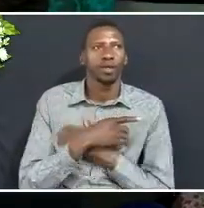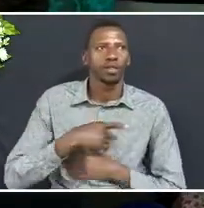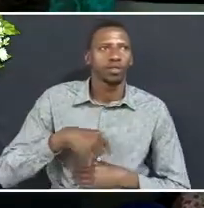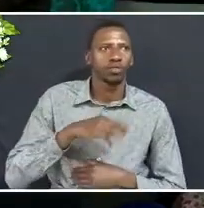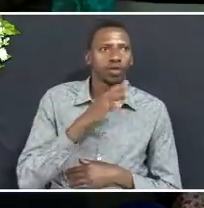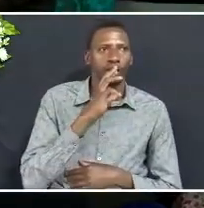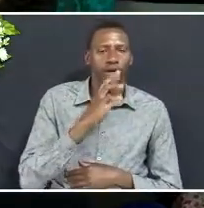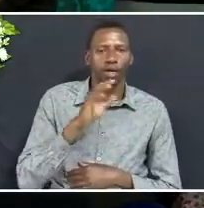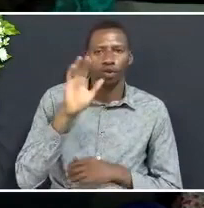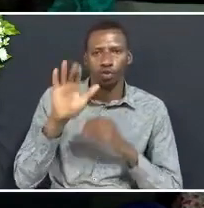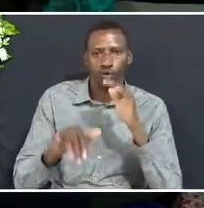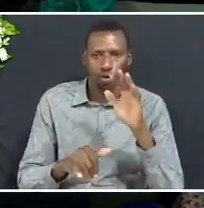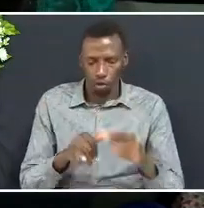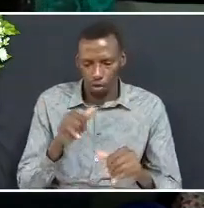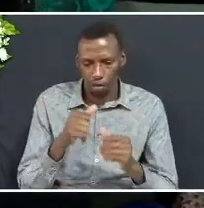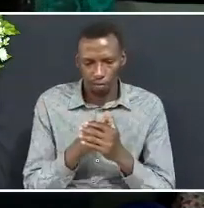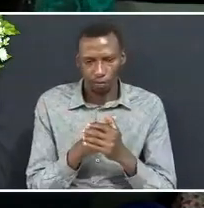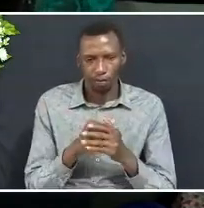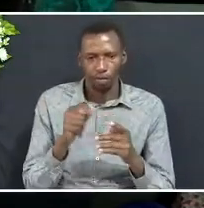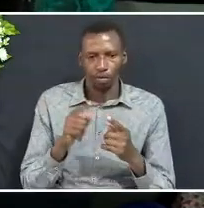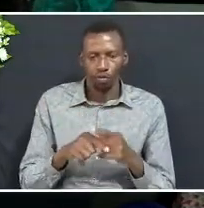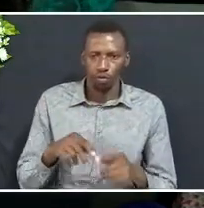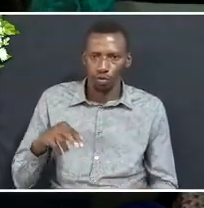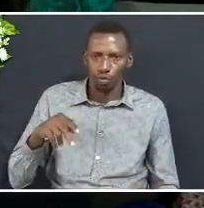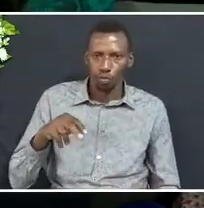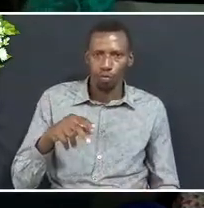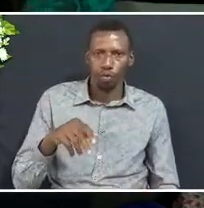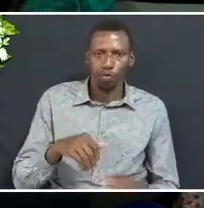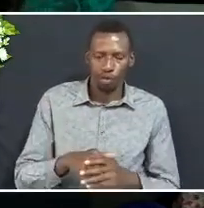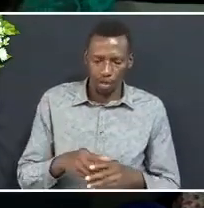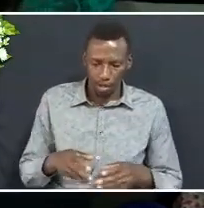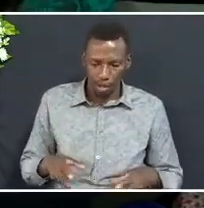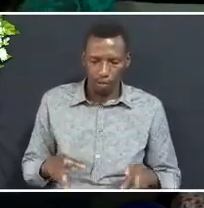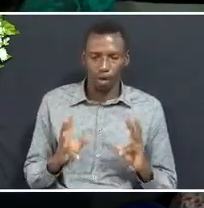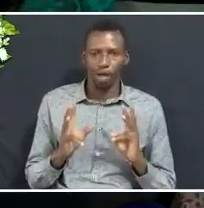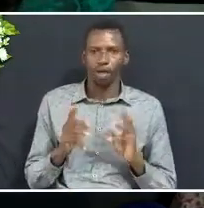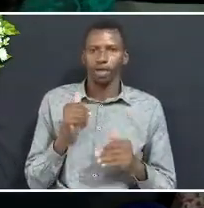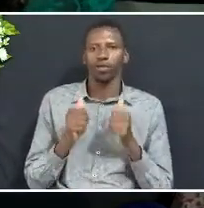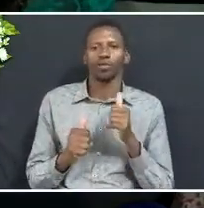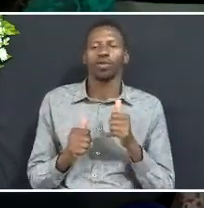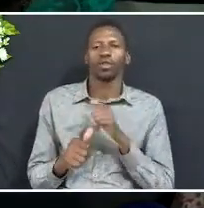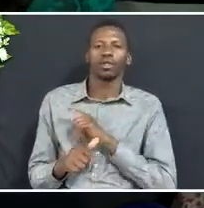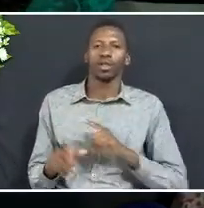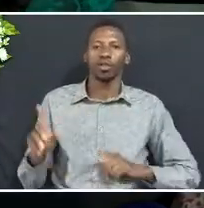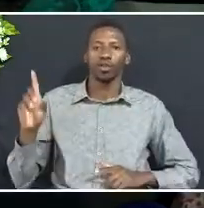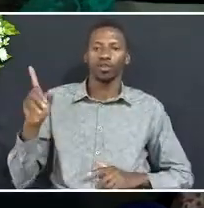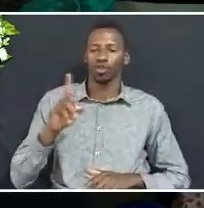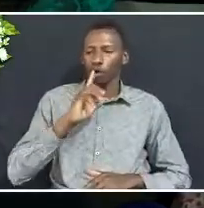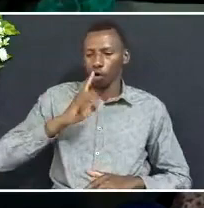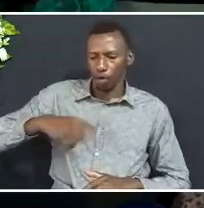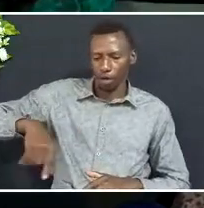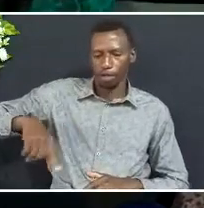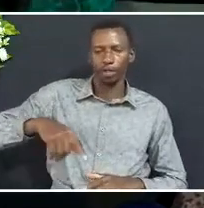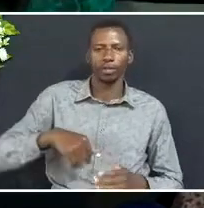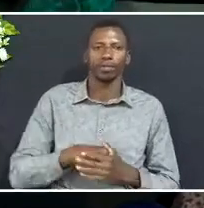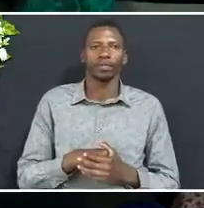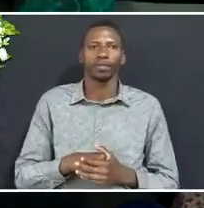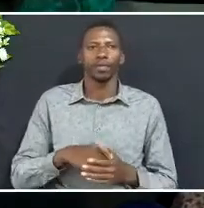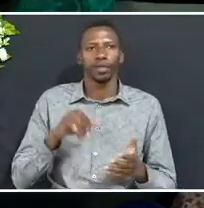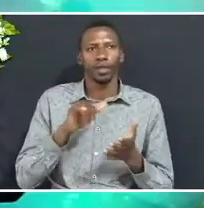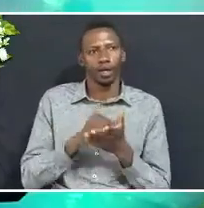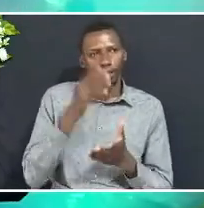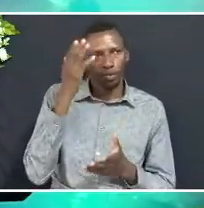been called to walk in the way the Lord has instructed us to. And that's